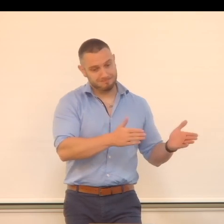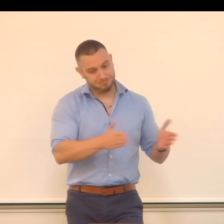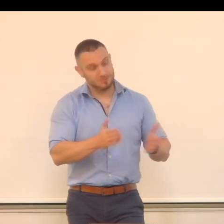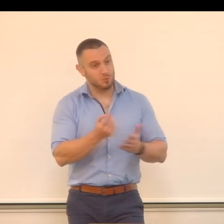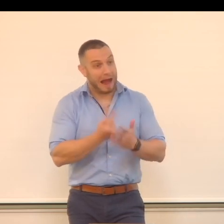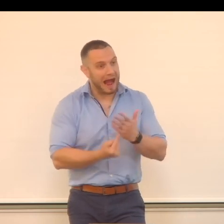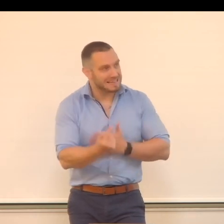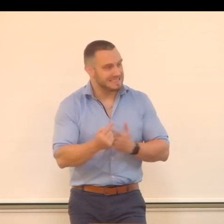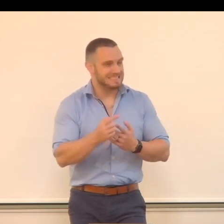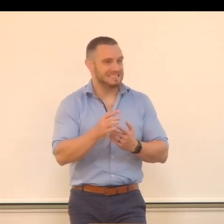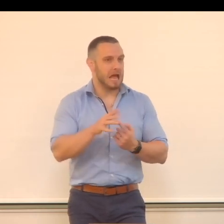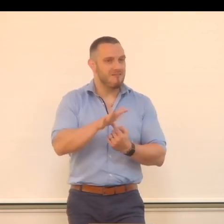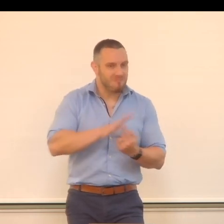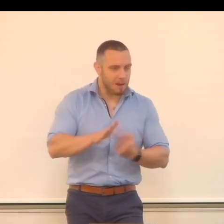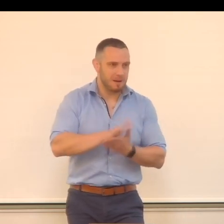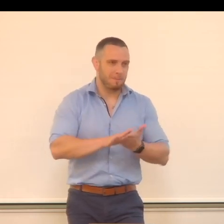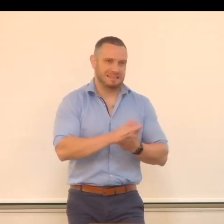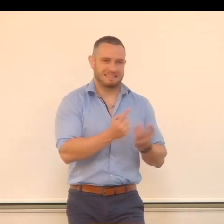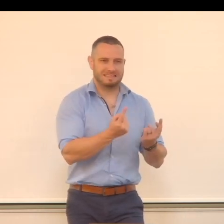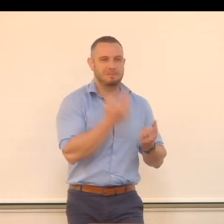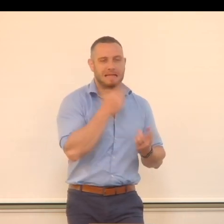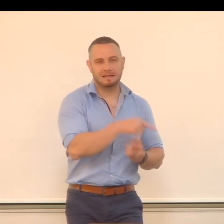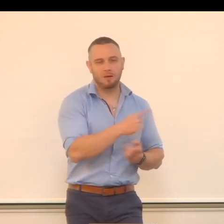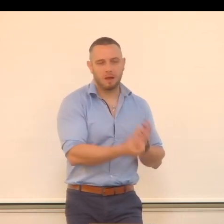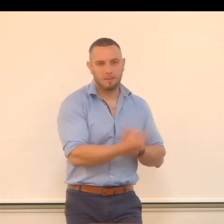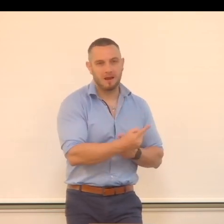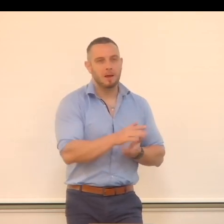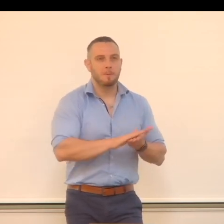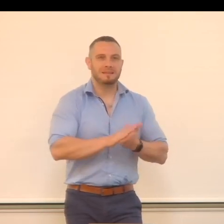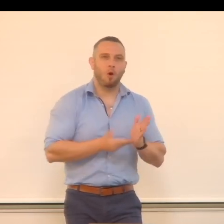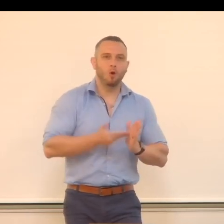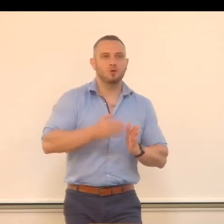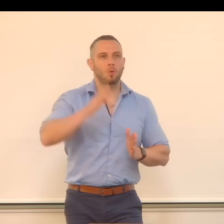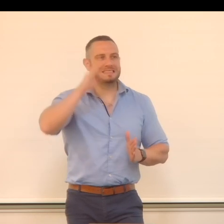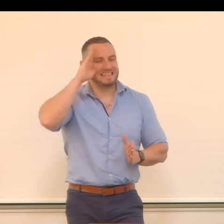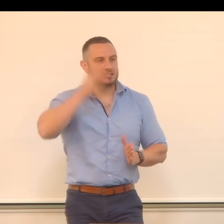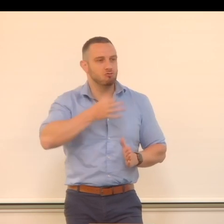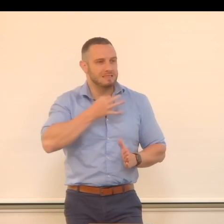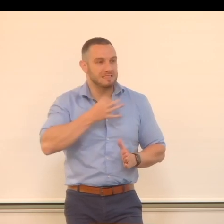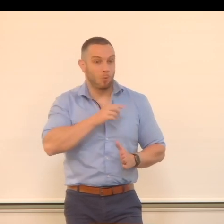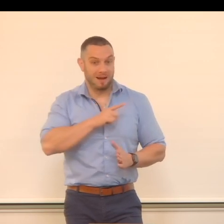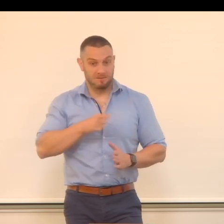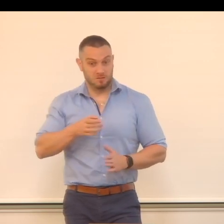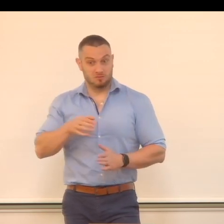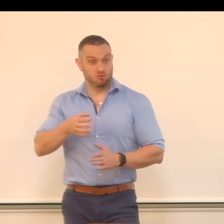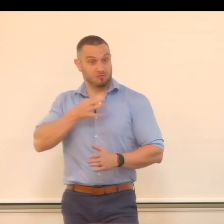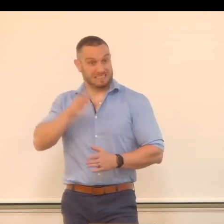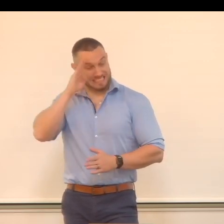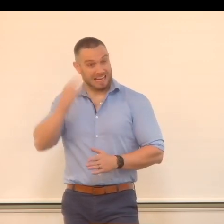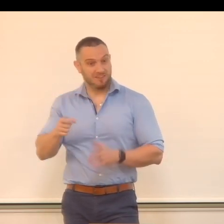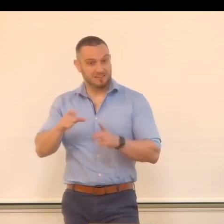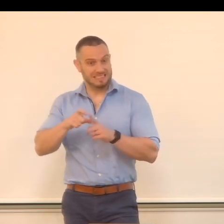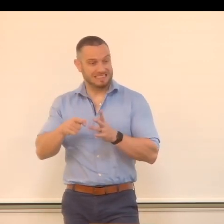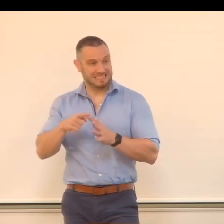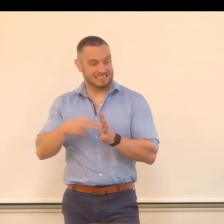extreme environment to get away from that and add the element of danger in there like you might have on Devon Island. Of course, they used